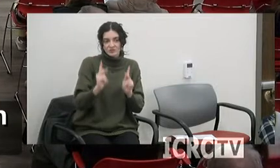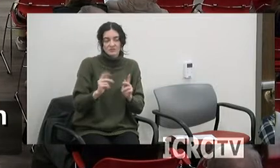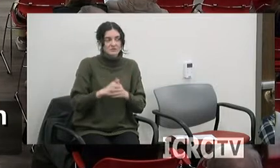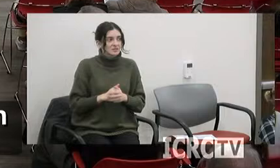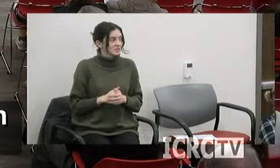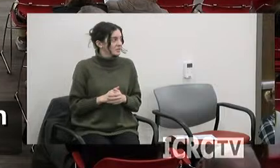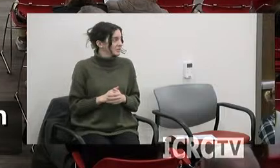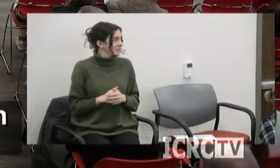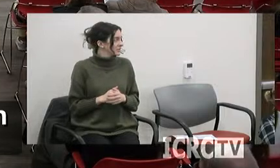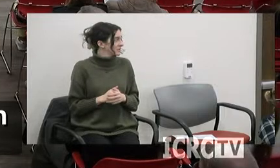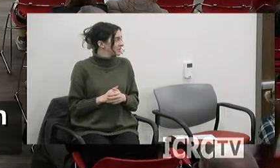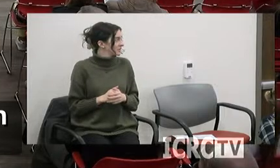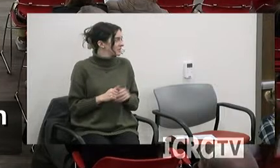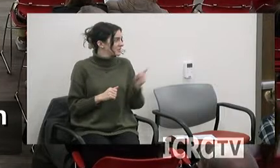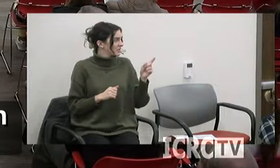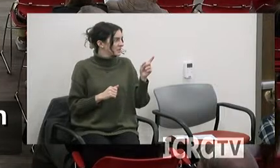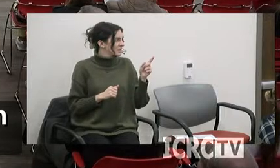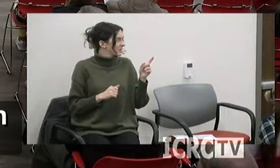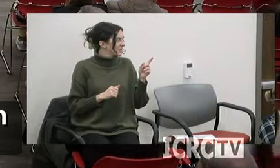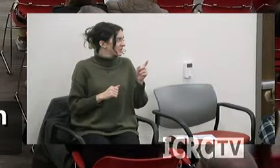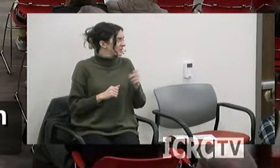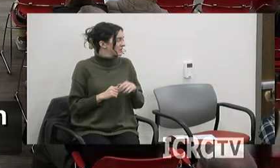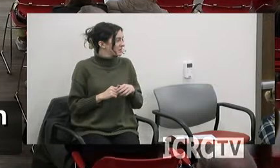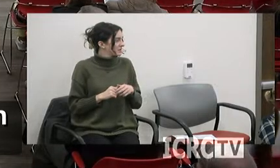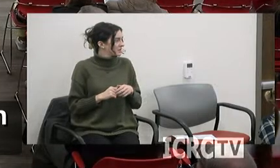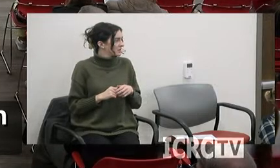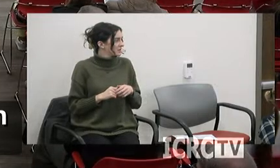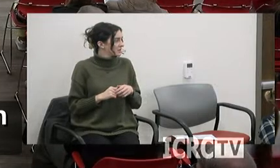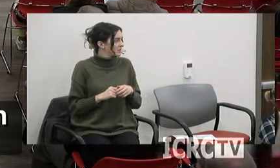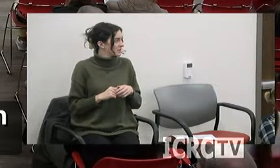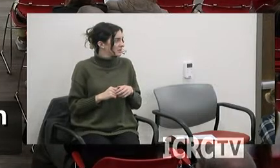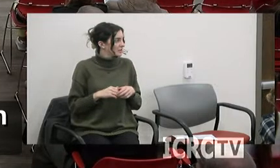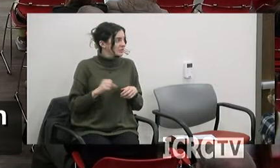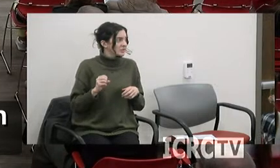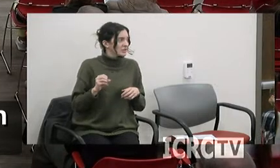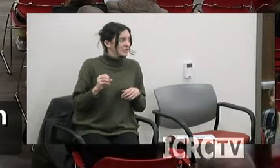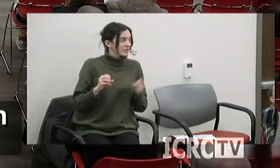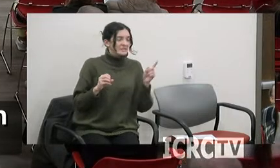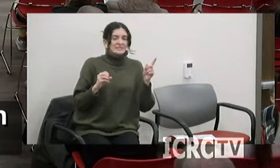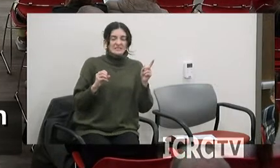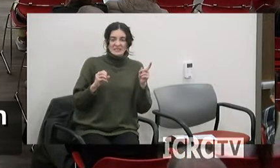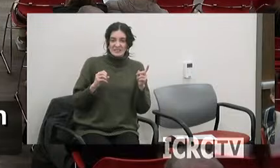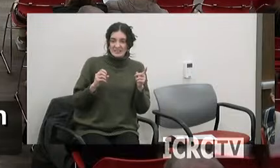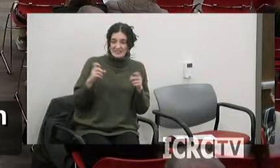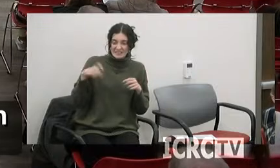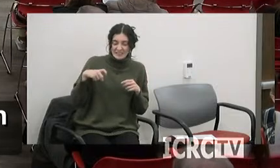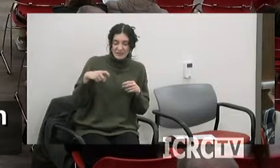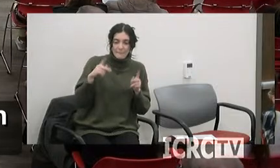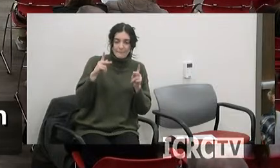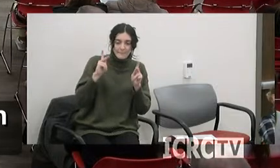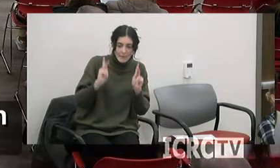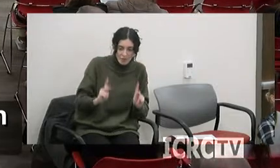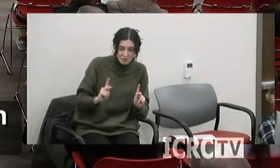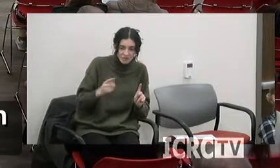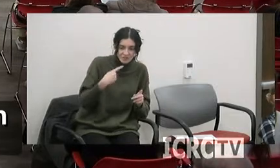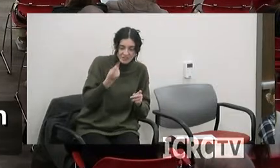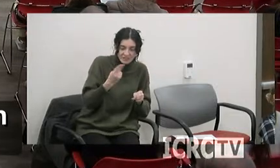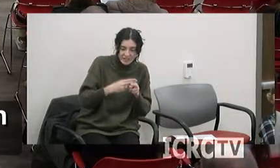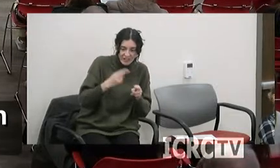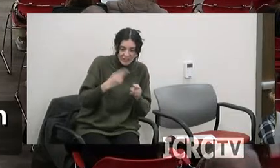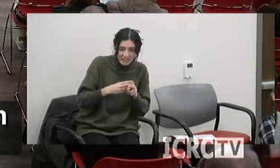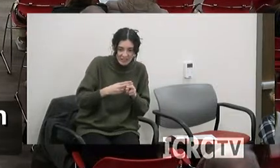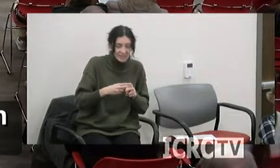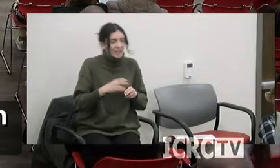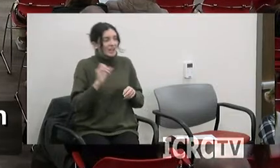So Do we need you're actually nomination? I need a nomination. Yes. That's not what it says on my paper. correct. I'd like to nominate